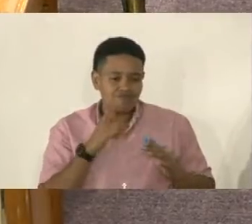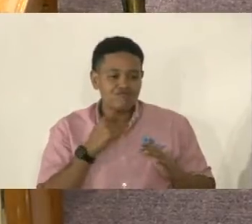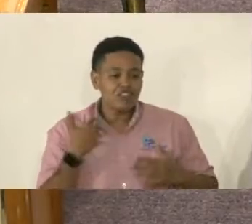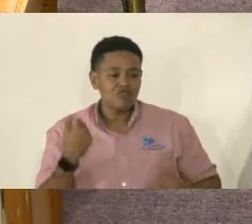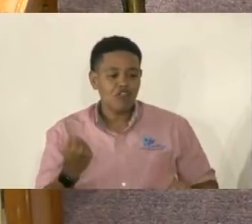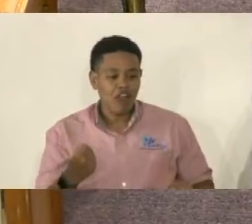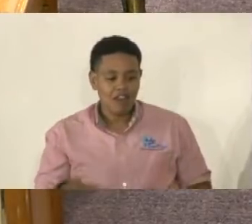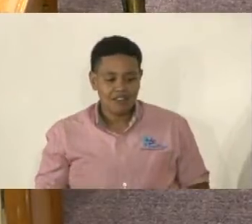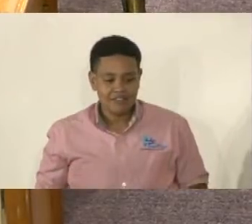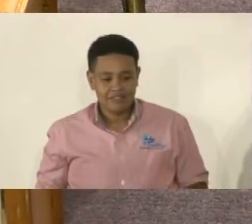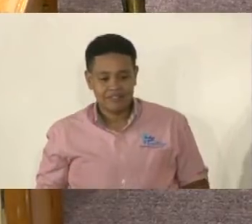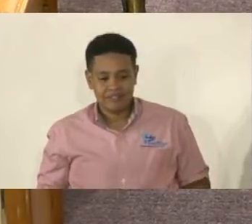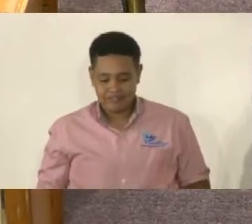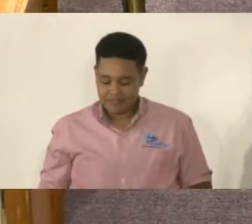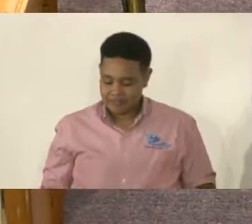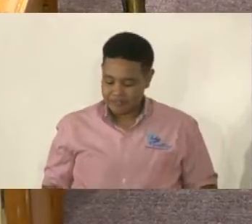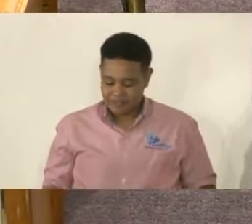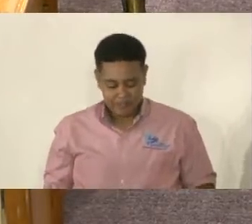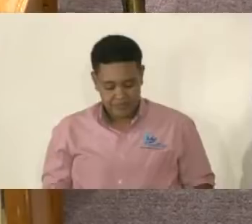Well, we won't get into that.